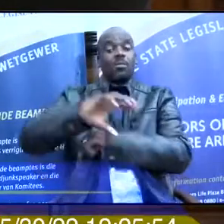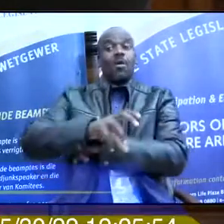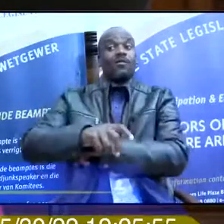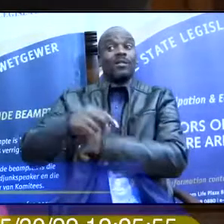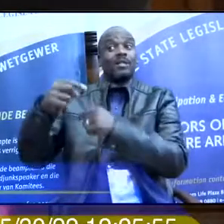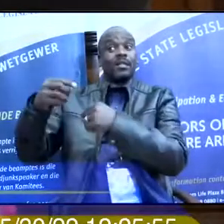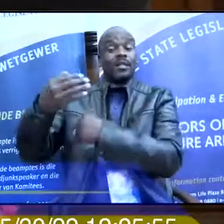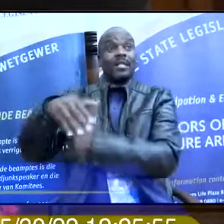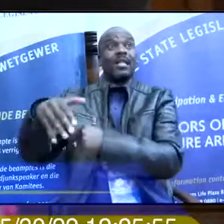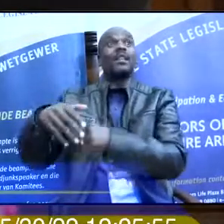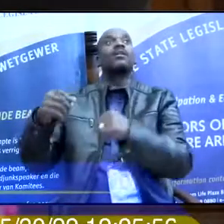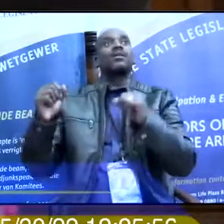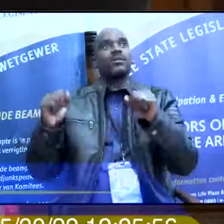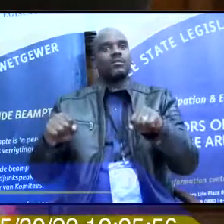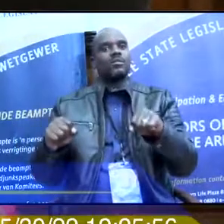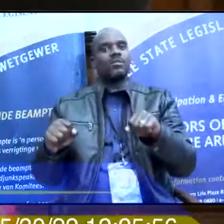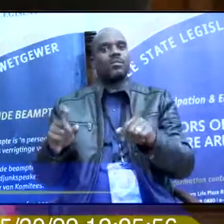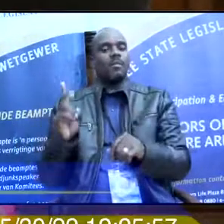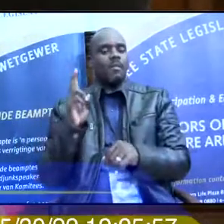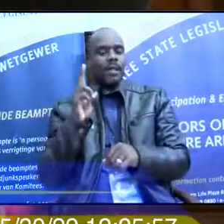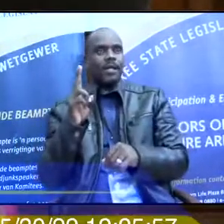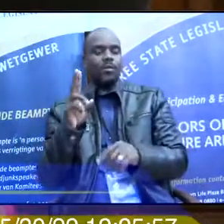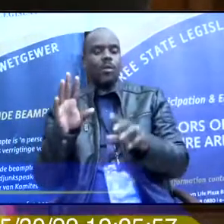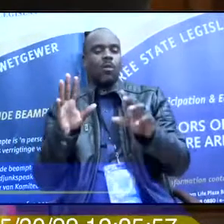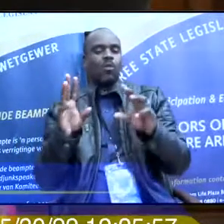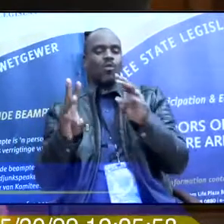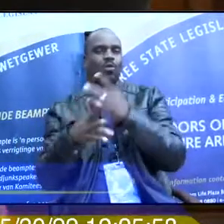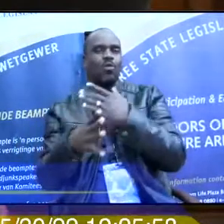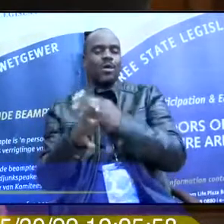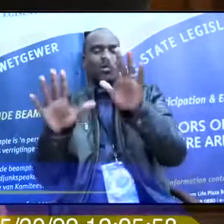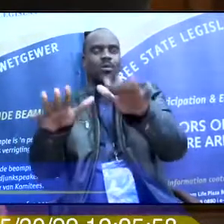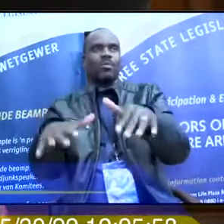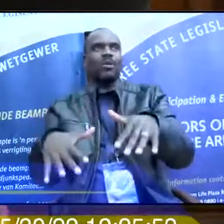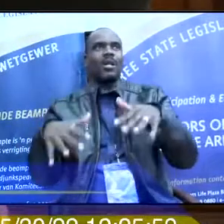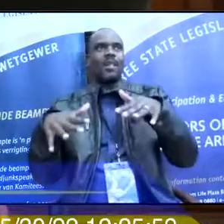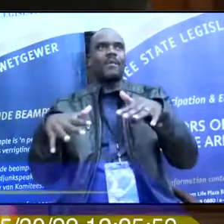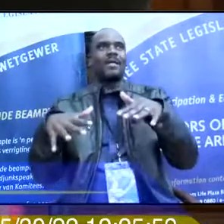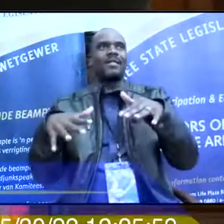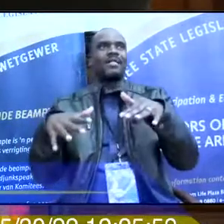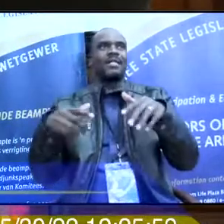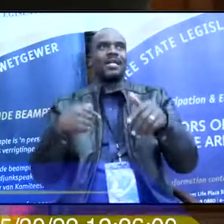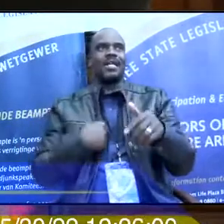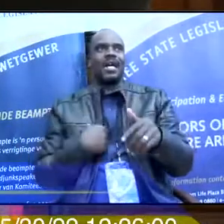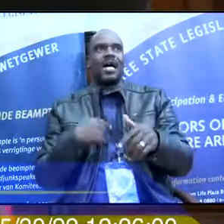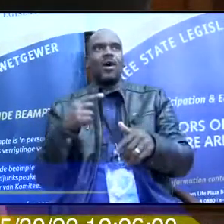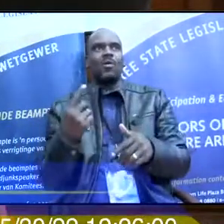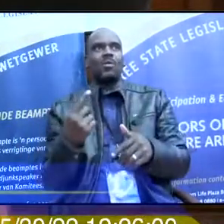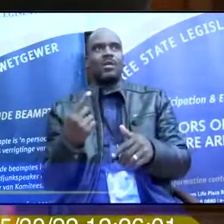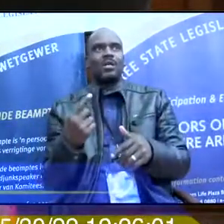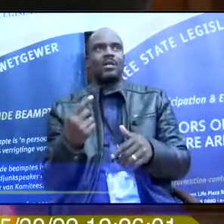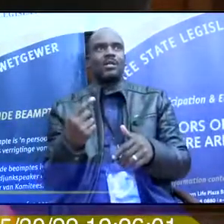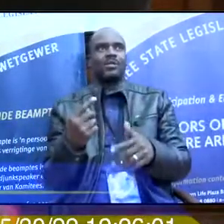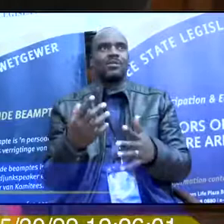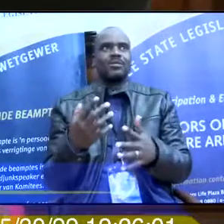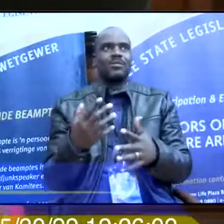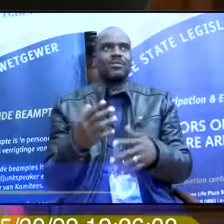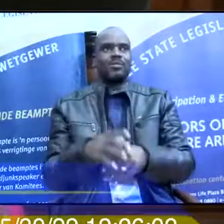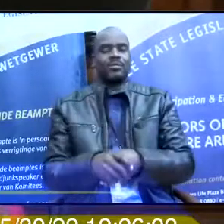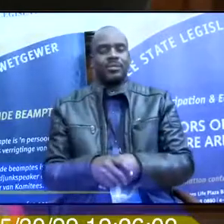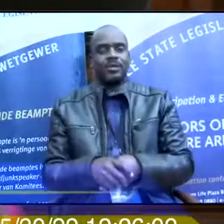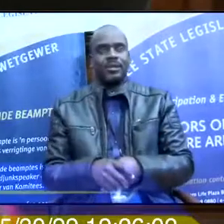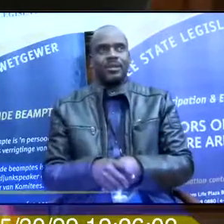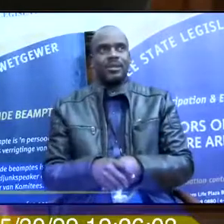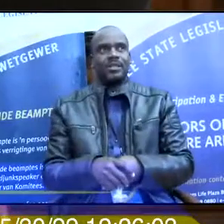annual uh workers parliament and i mean we'll just be looking from side to side